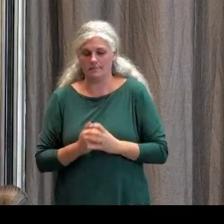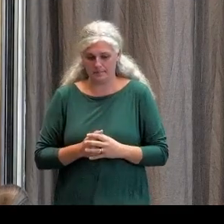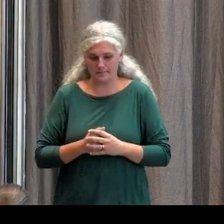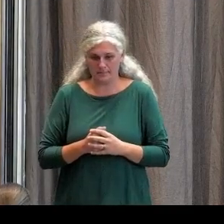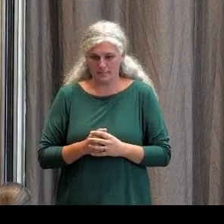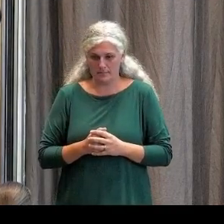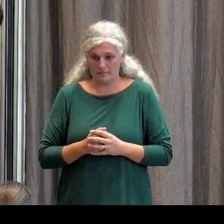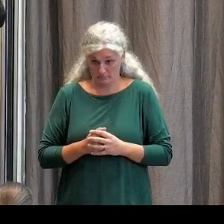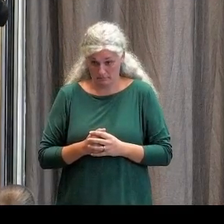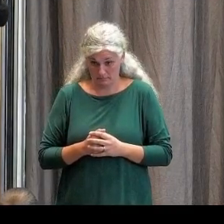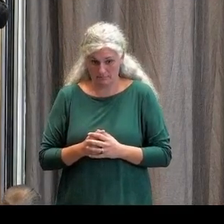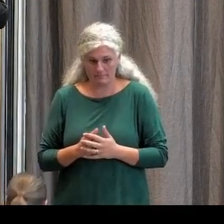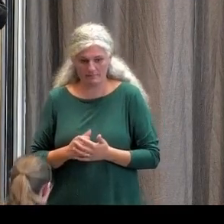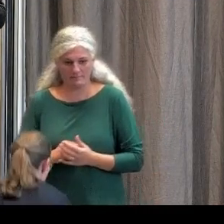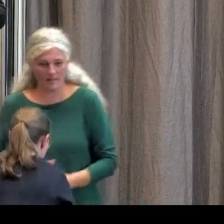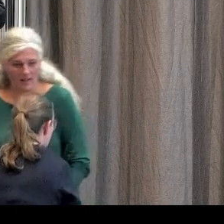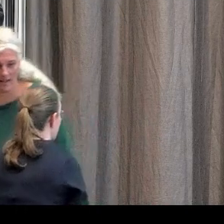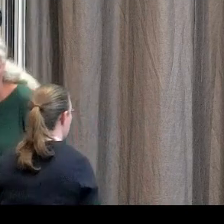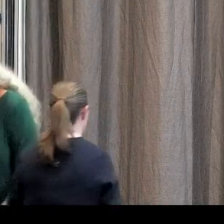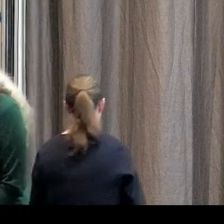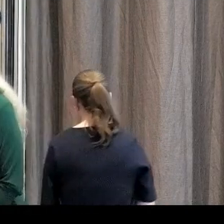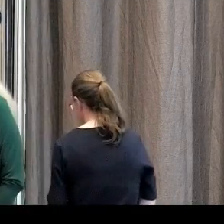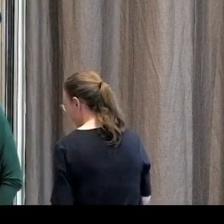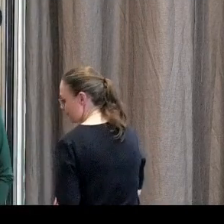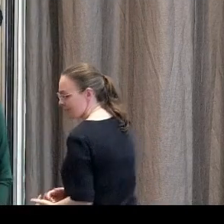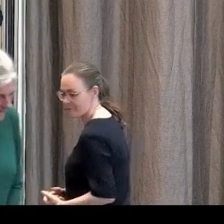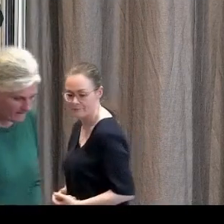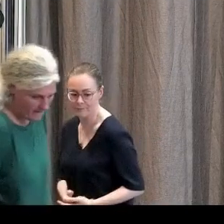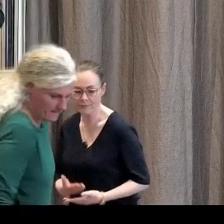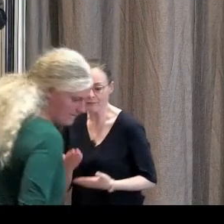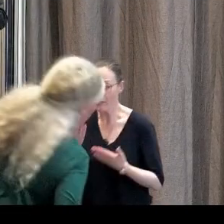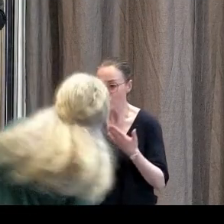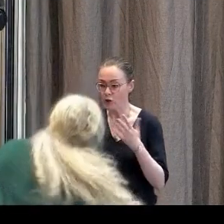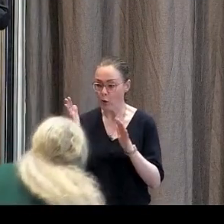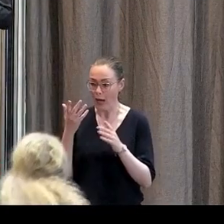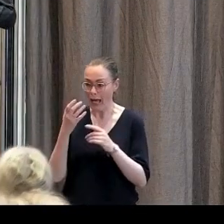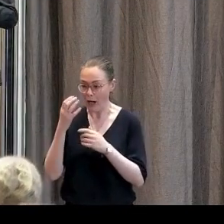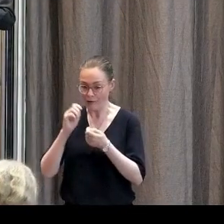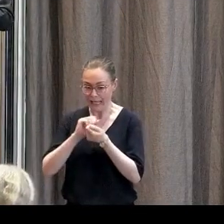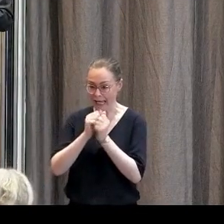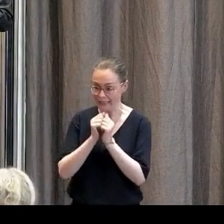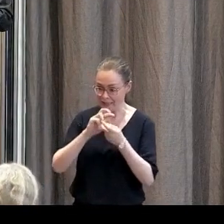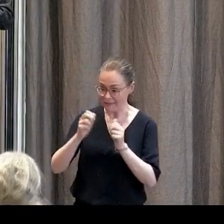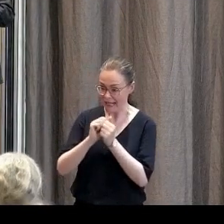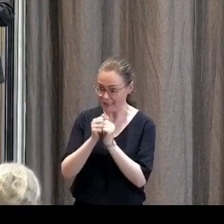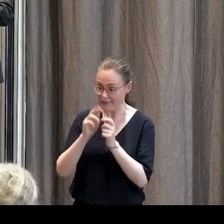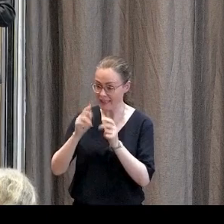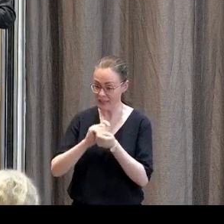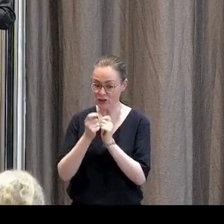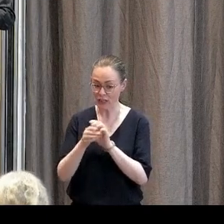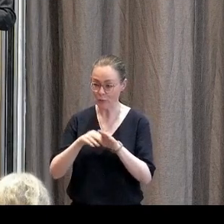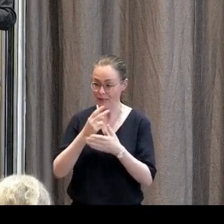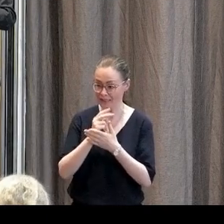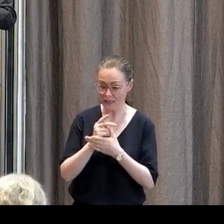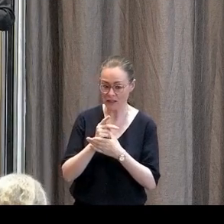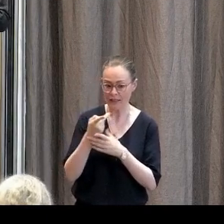So here's an illustration of how gene activity changes with seizures. This is an experiment I ran a very, very long time ago in